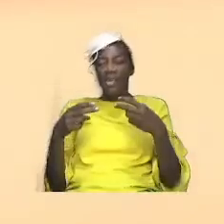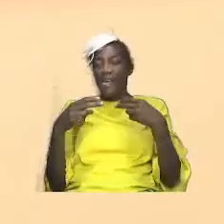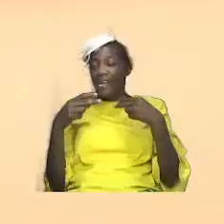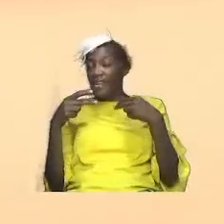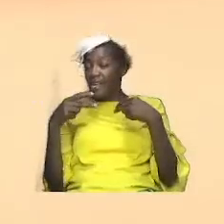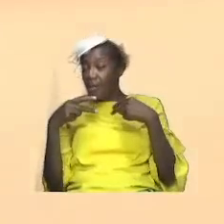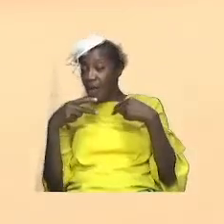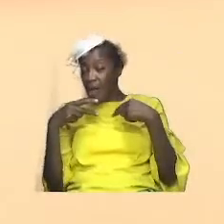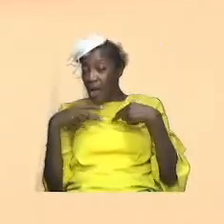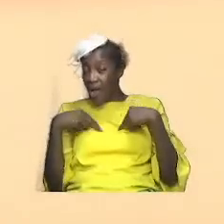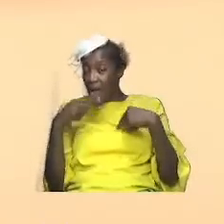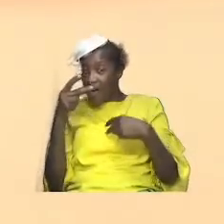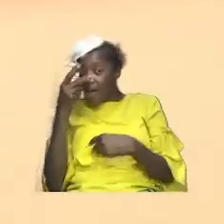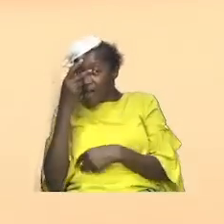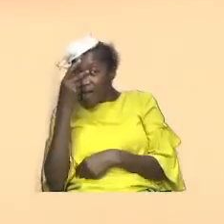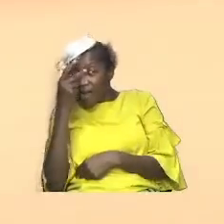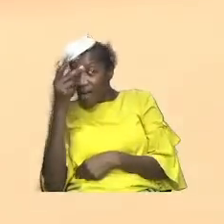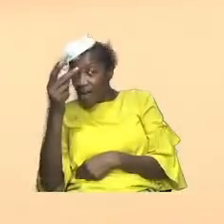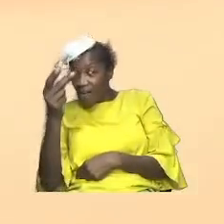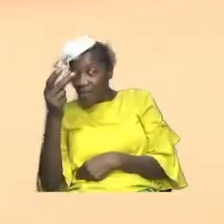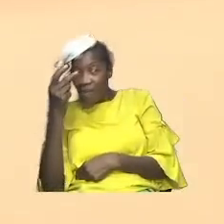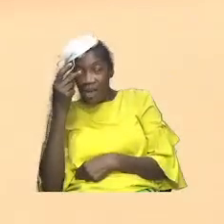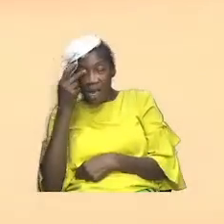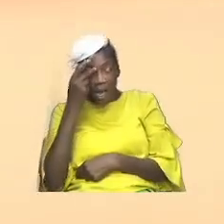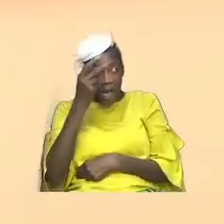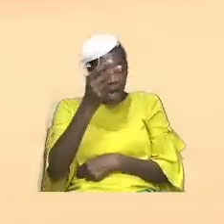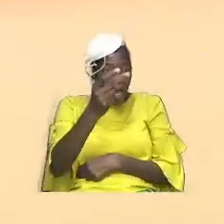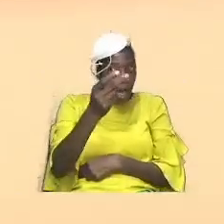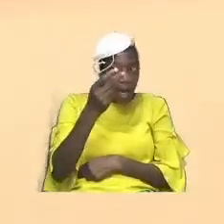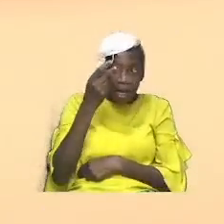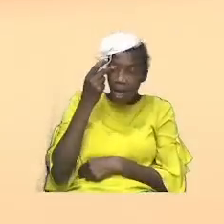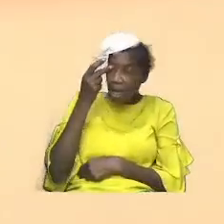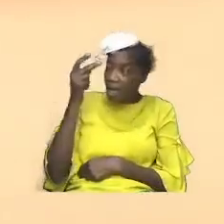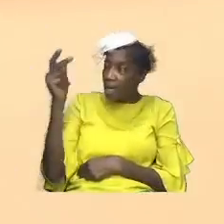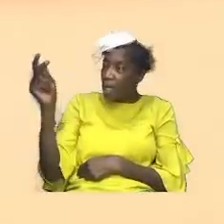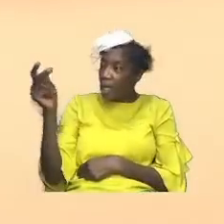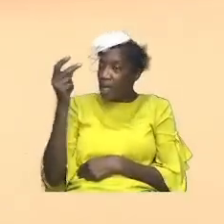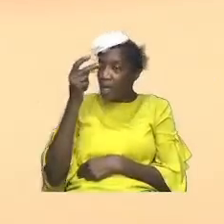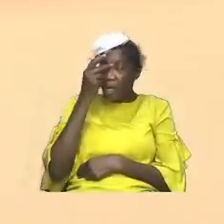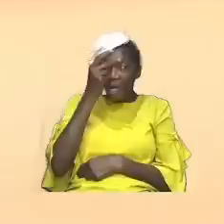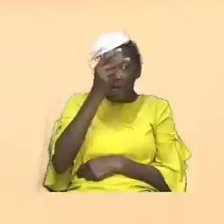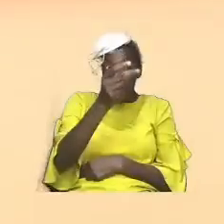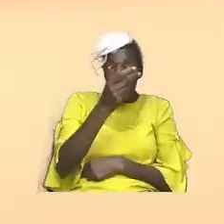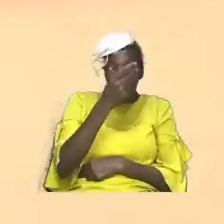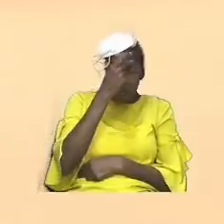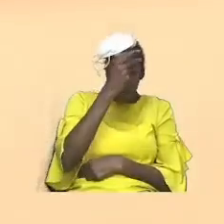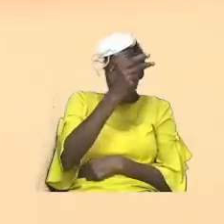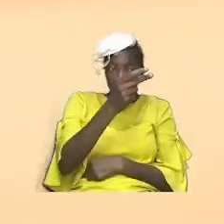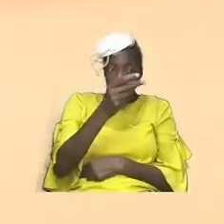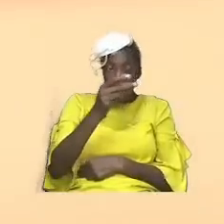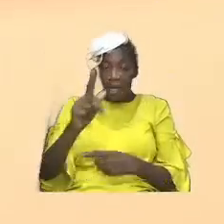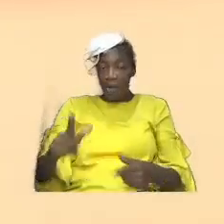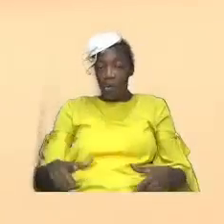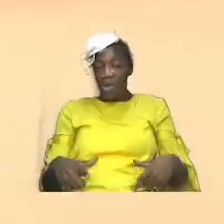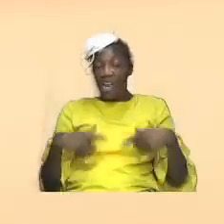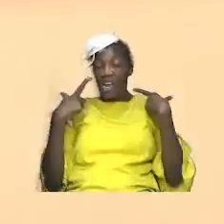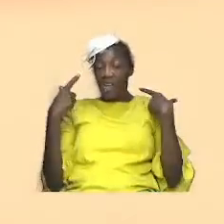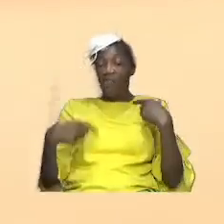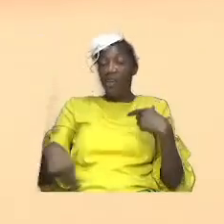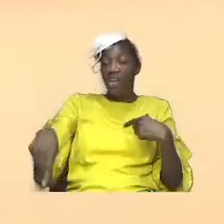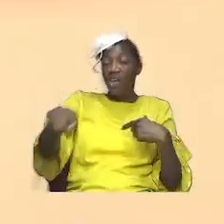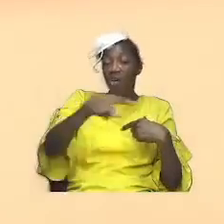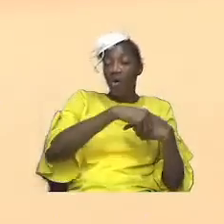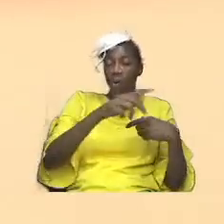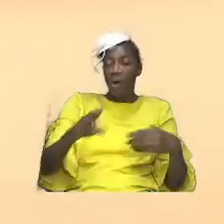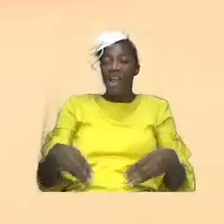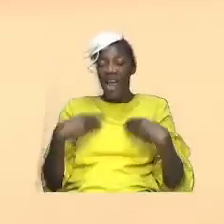eye on the games as we are living in our lifetime. He will know if